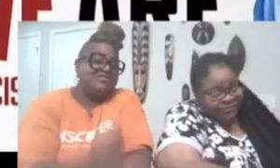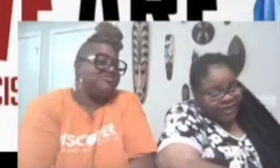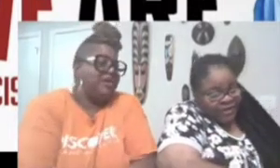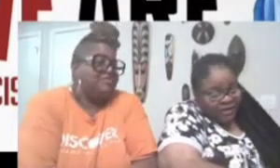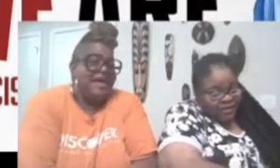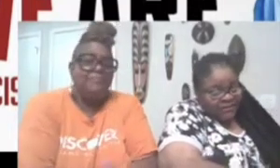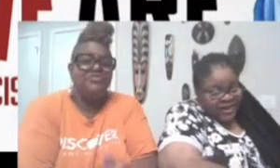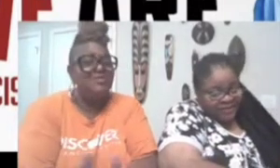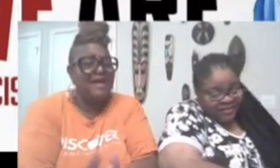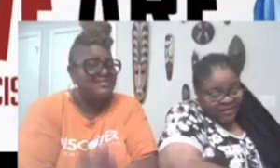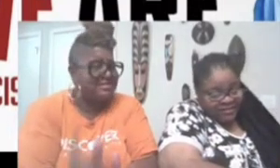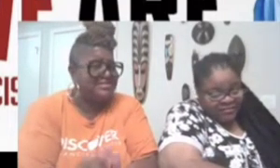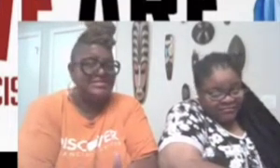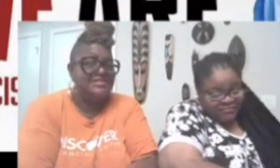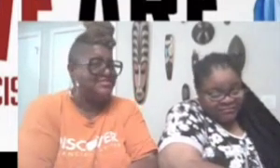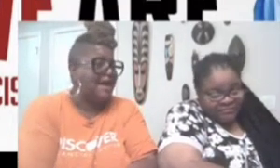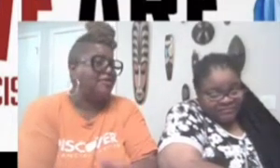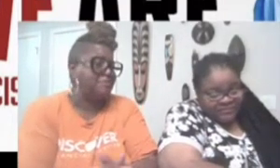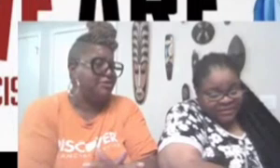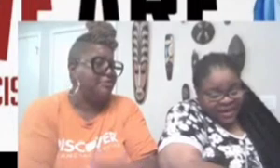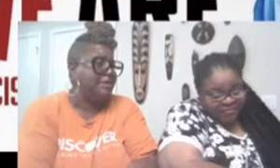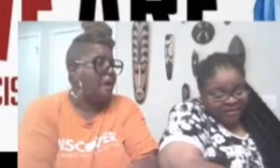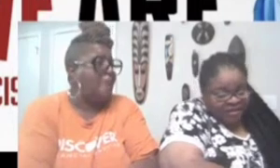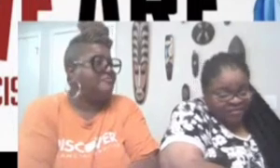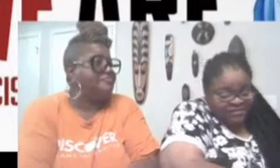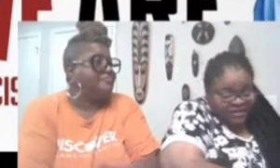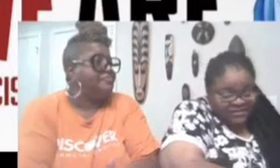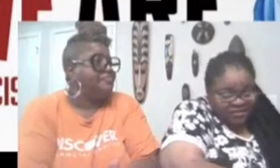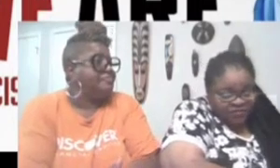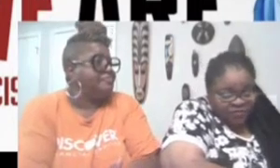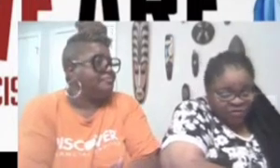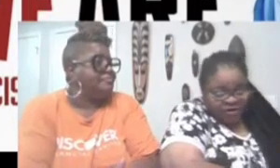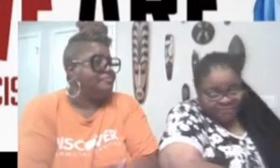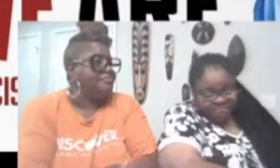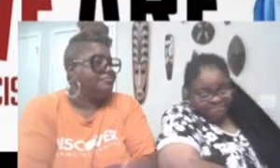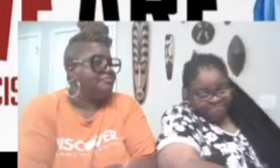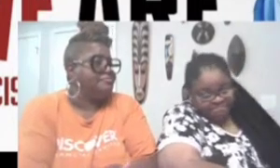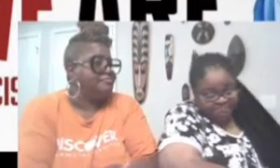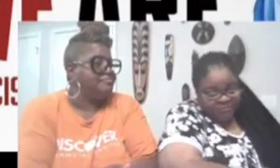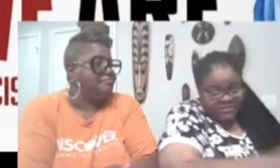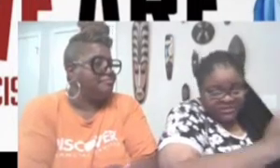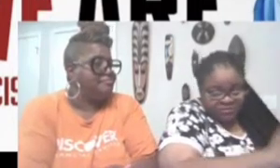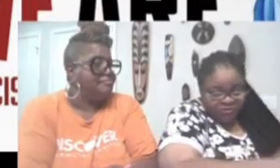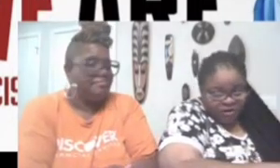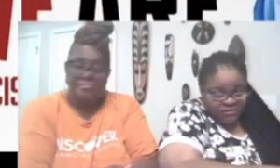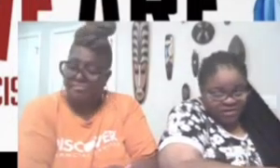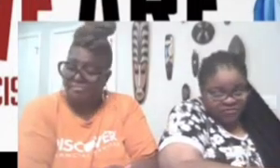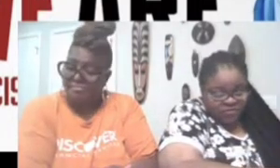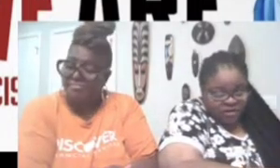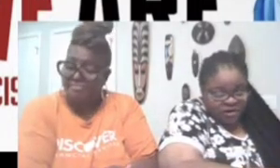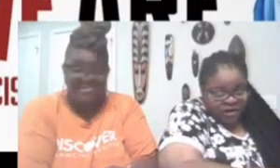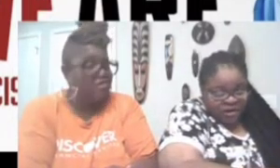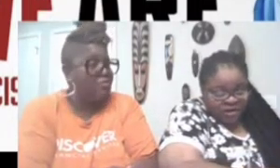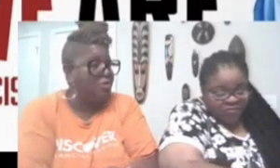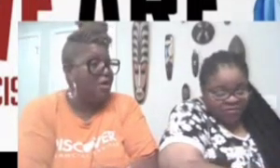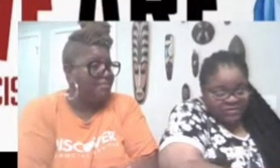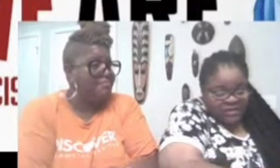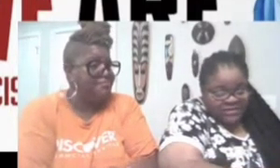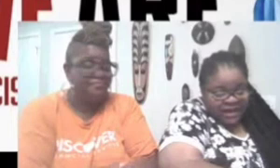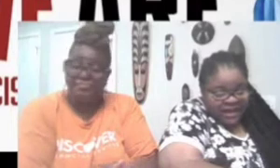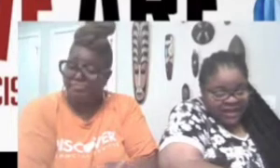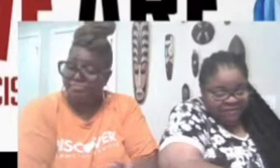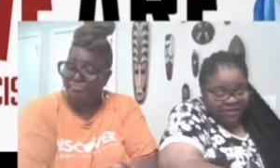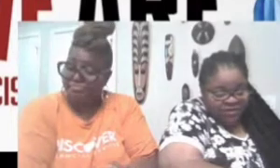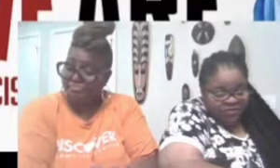But I just wanted to share that. But you guys need to see this documentary. Kathy Carter says civil war. You must've said a war, civil war. civil war